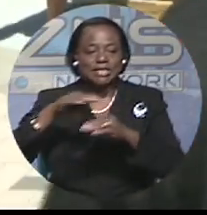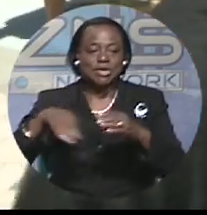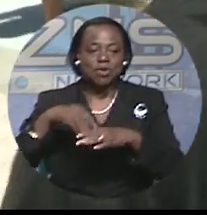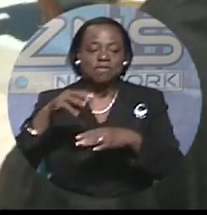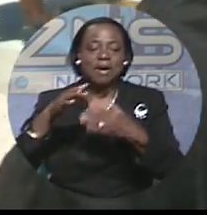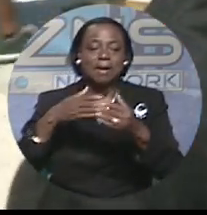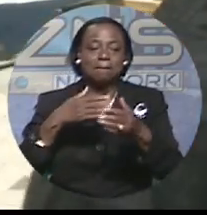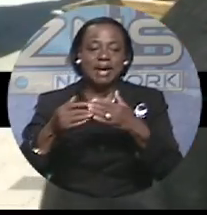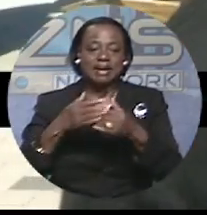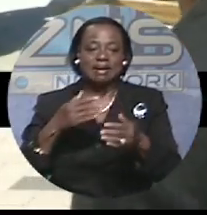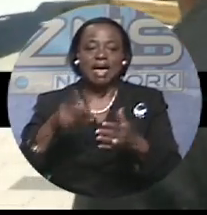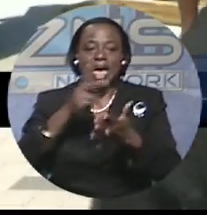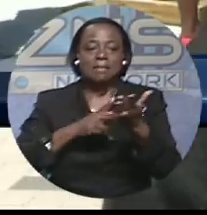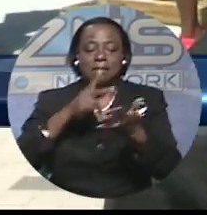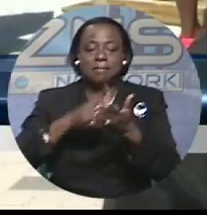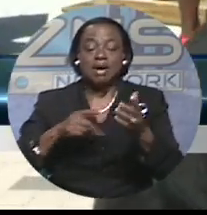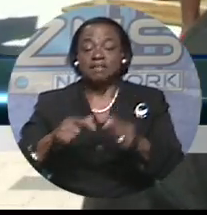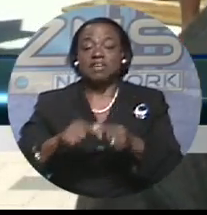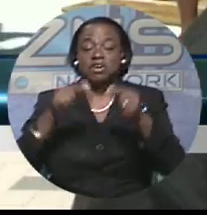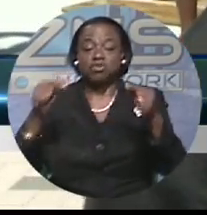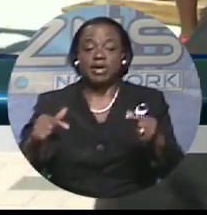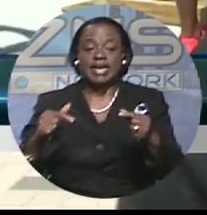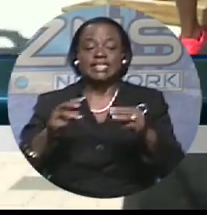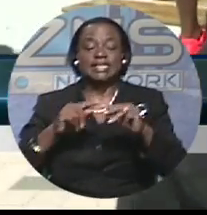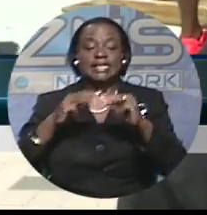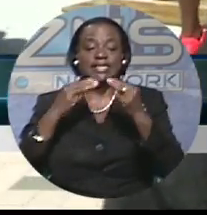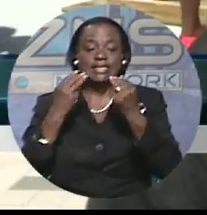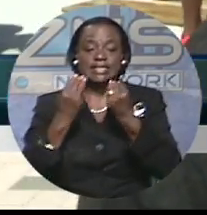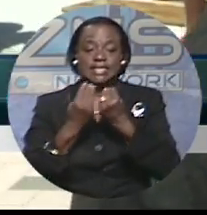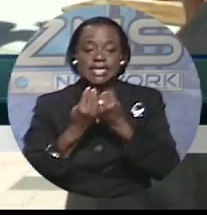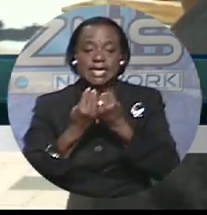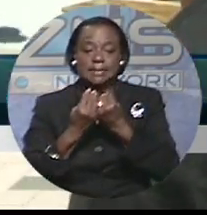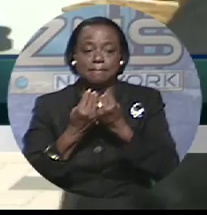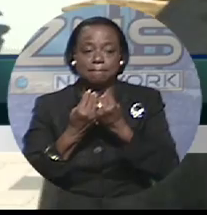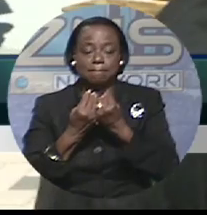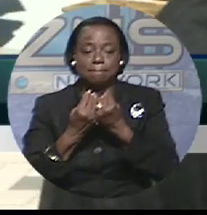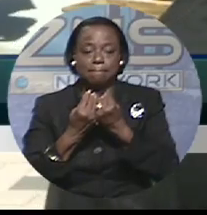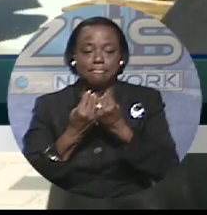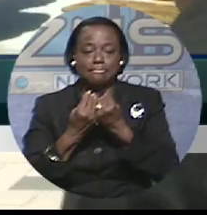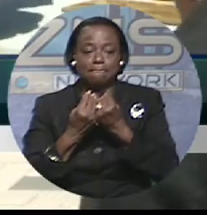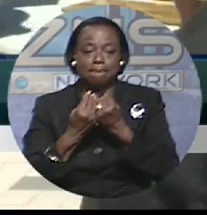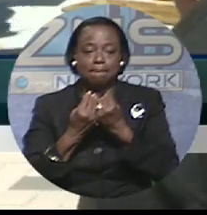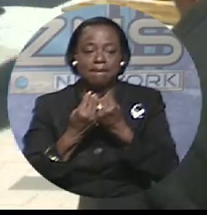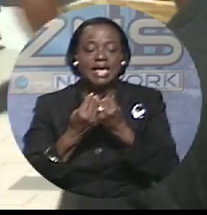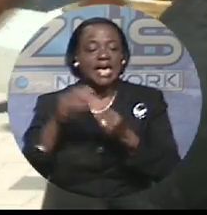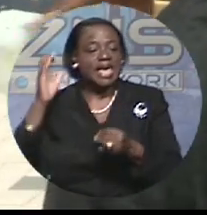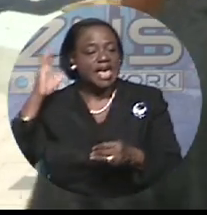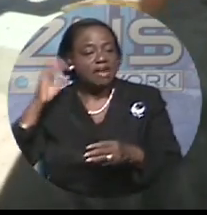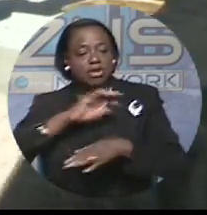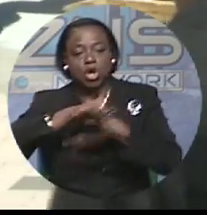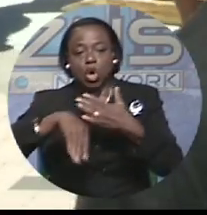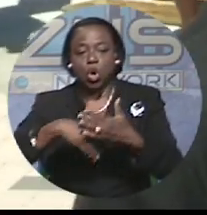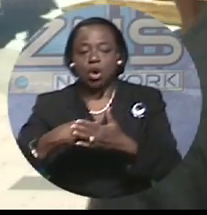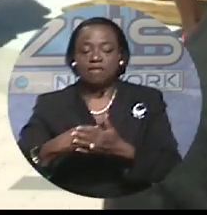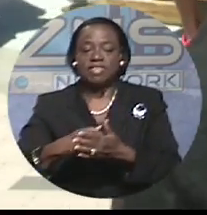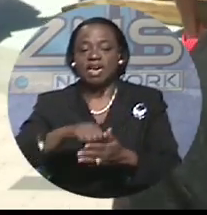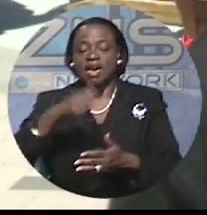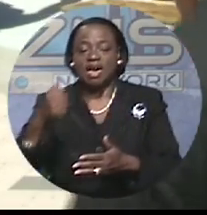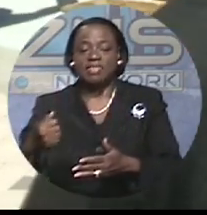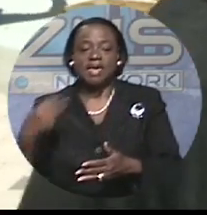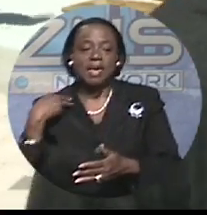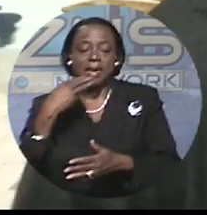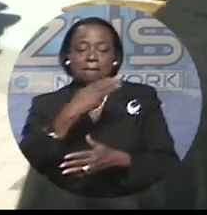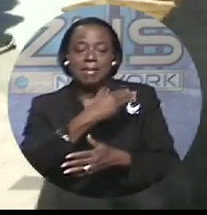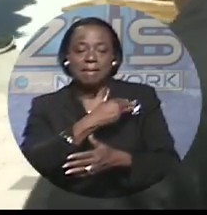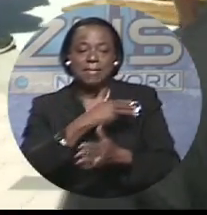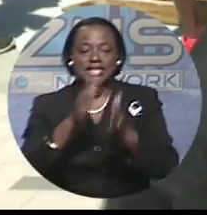a great team, a great WOD group, CrossFit Pot Cake. Just hearing all of my other members cheering me on, tell me